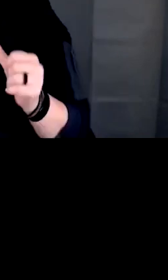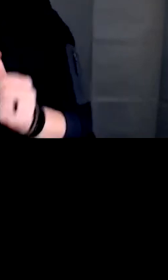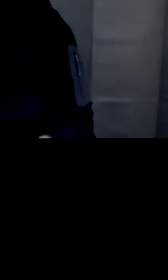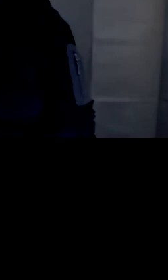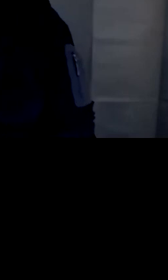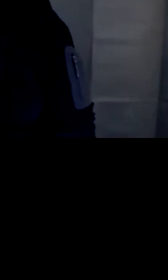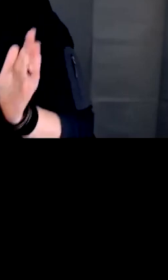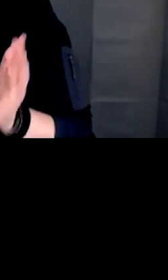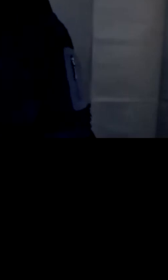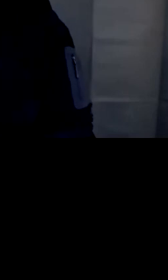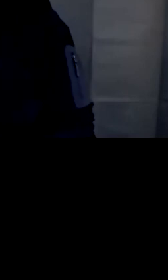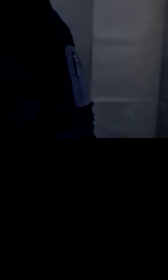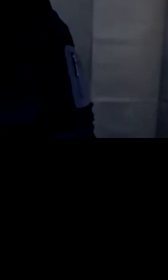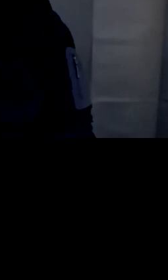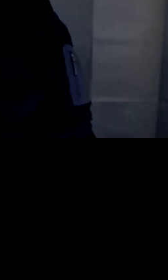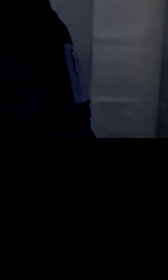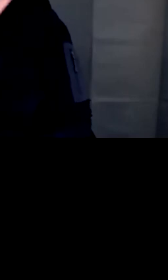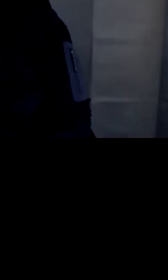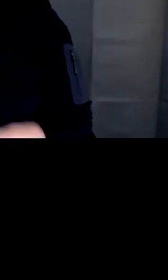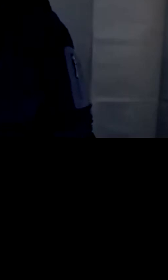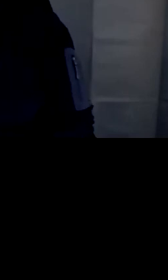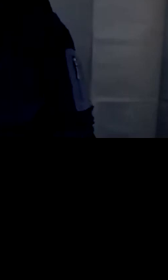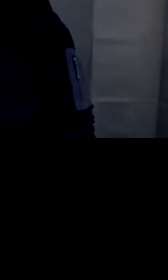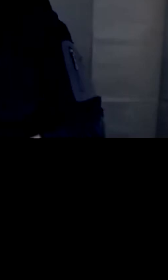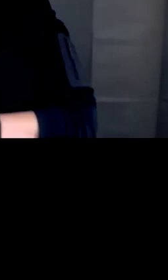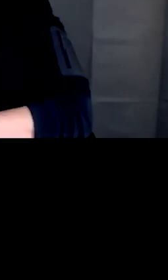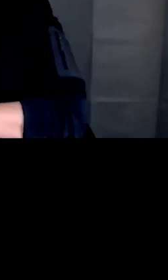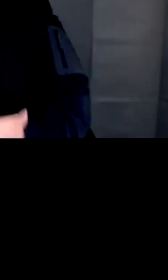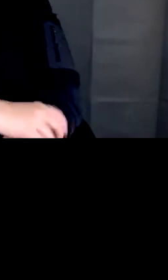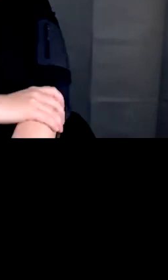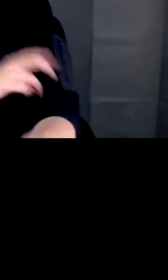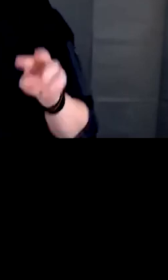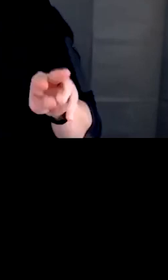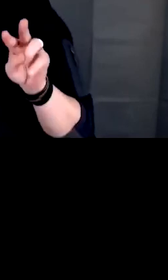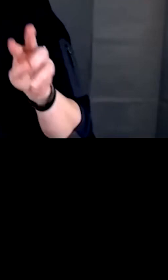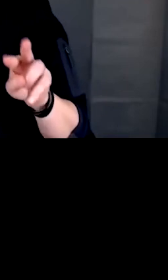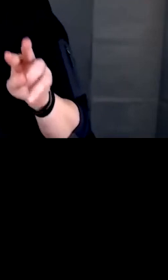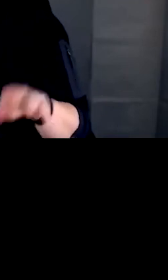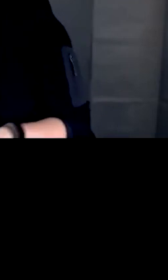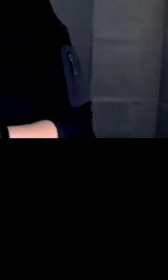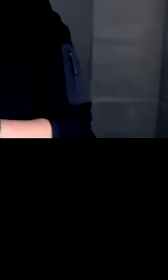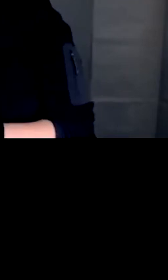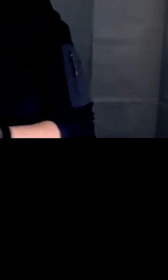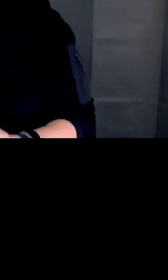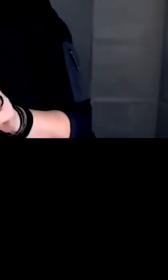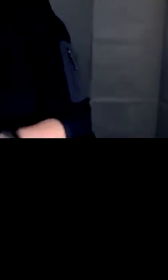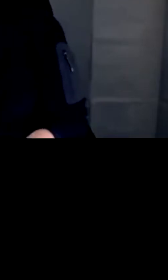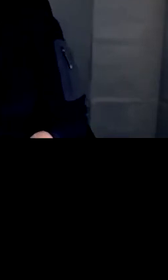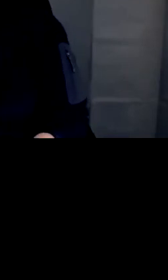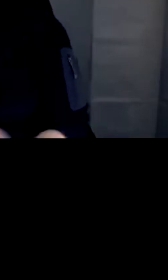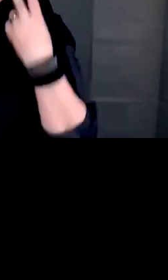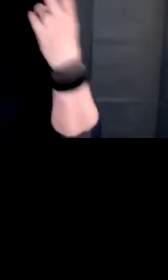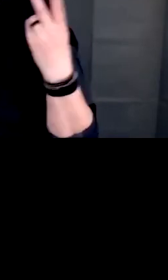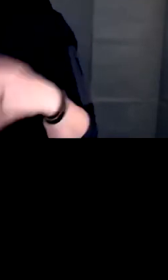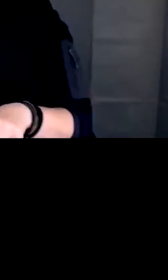you again. This was really interesting. And, we look forward to having future presentations from you and seeing where this